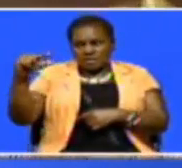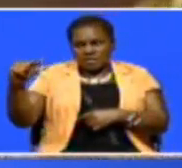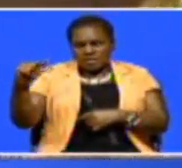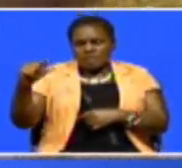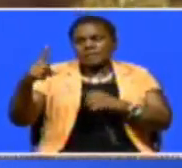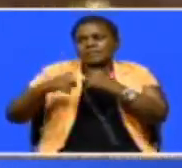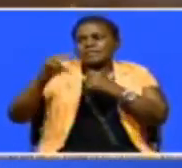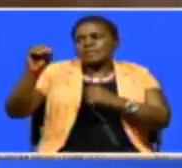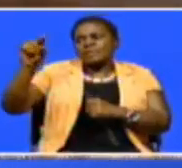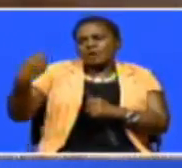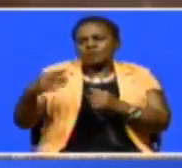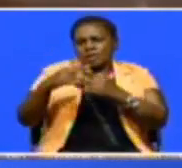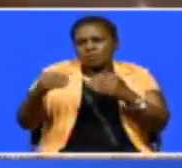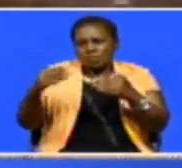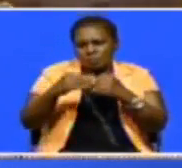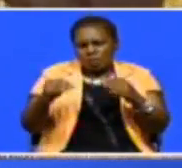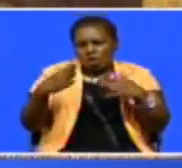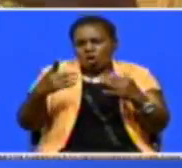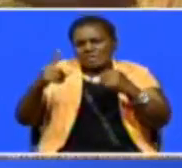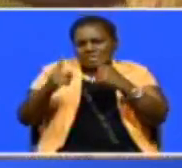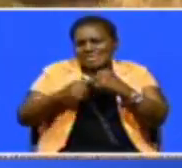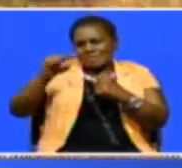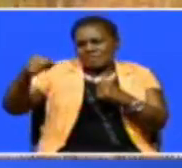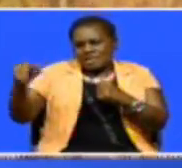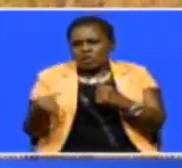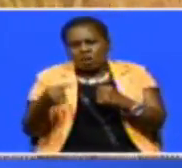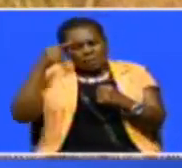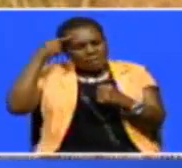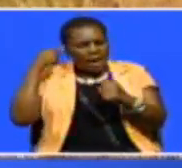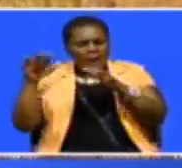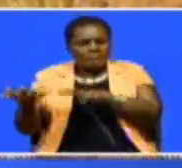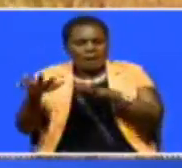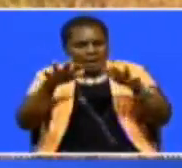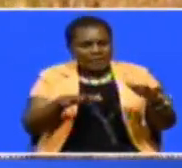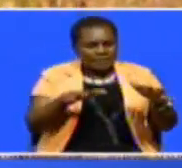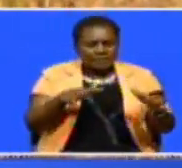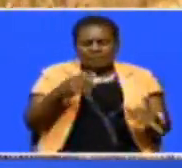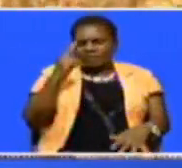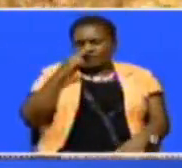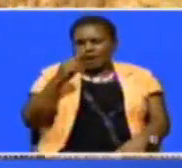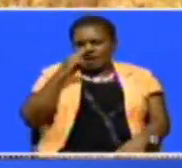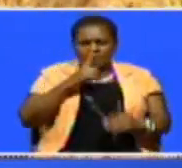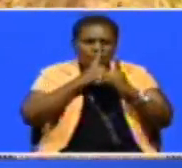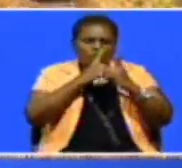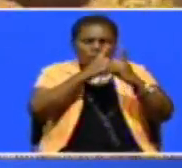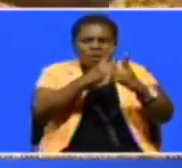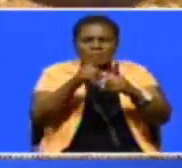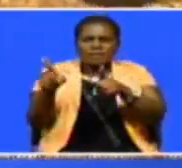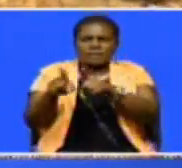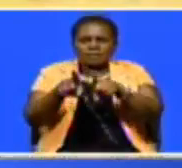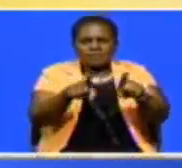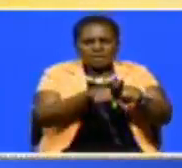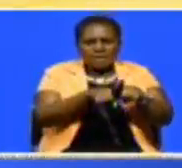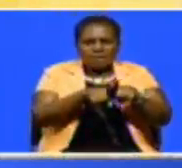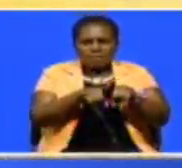to $60,000 or 6 million Kenya shillings on the black market. Ironically, rhino horn is just made of the same